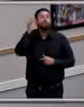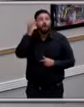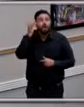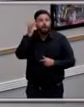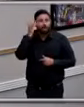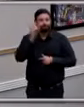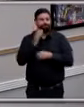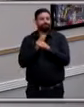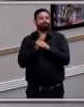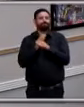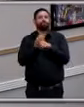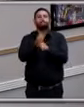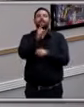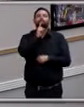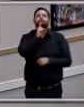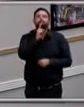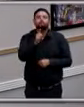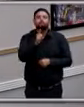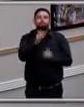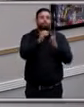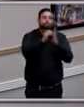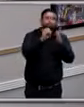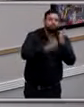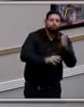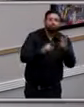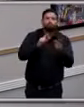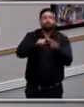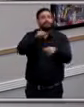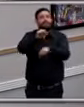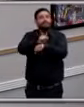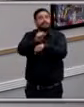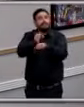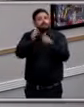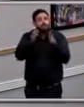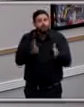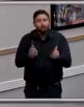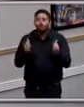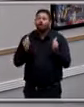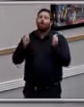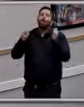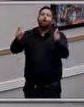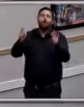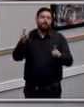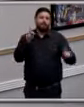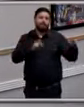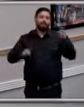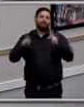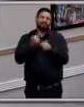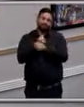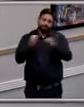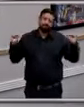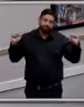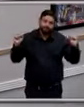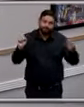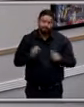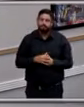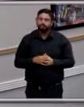that we keep our students, employees, and all individuals as safe as possible.